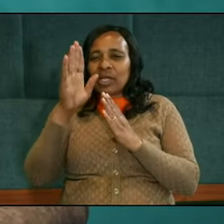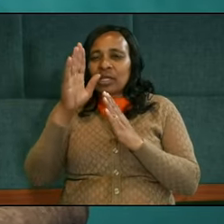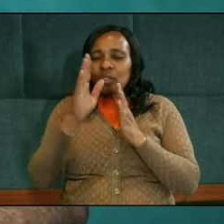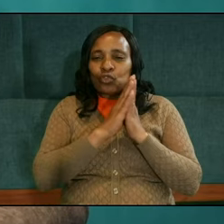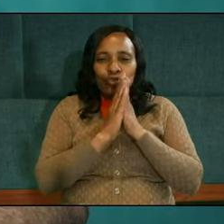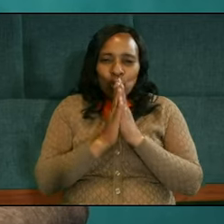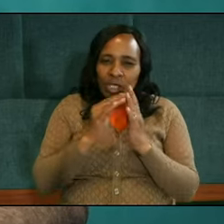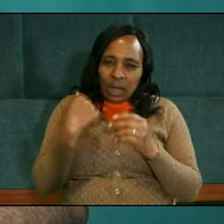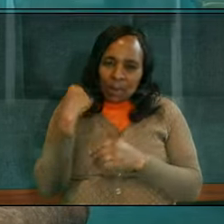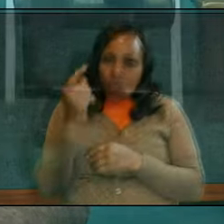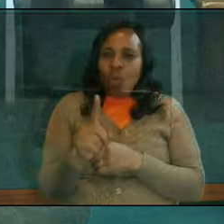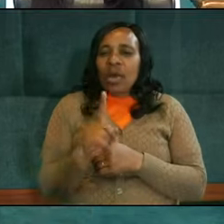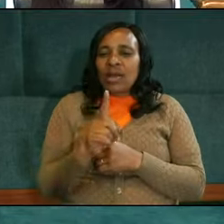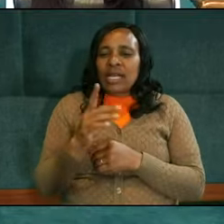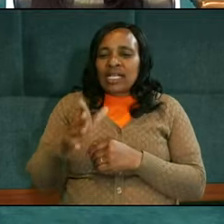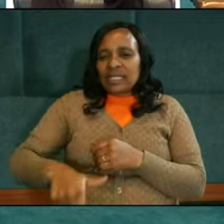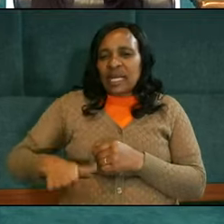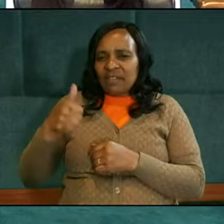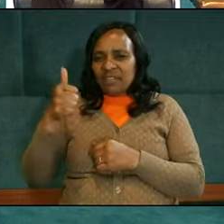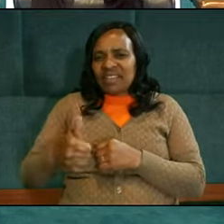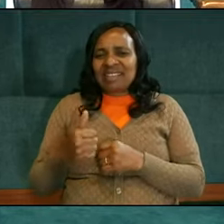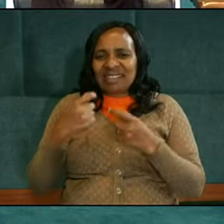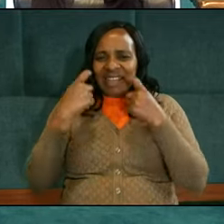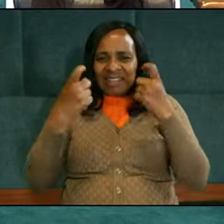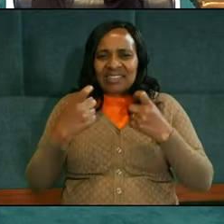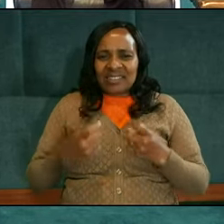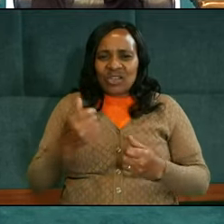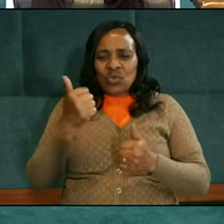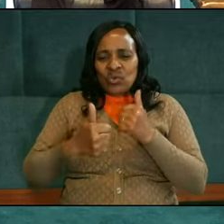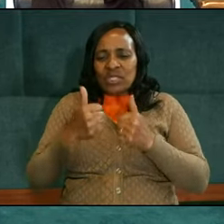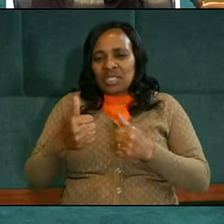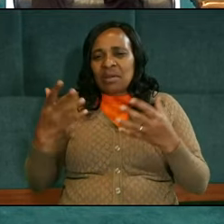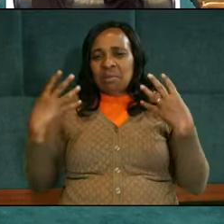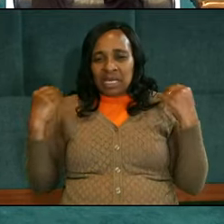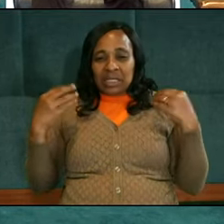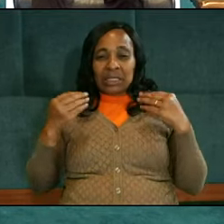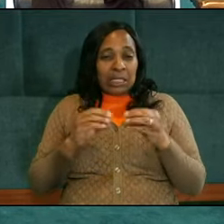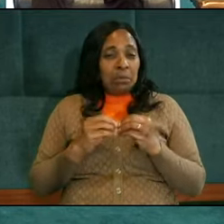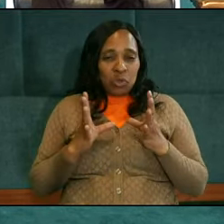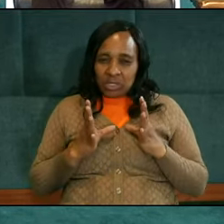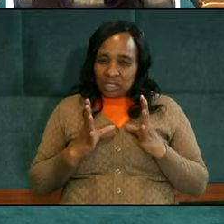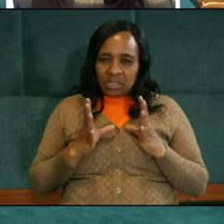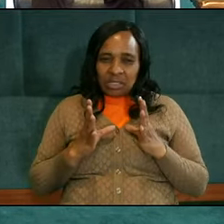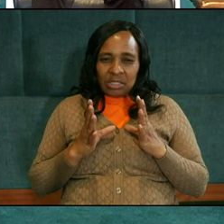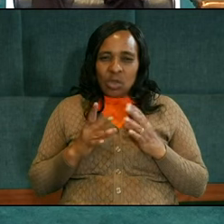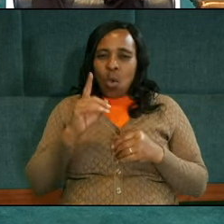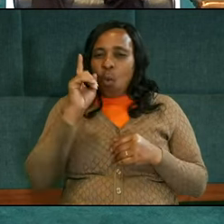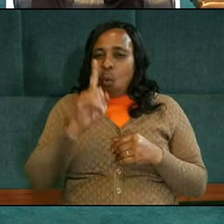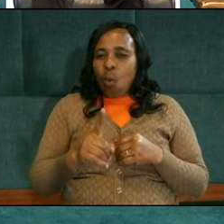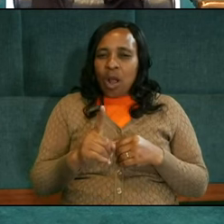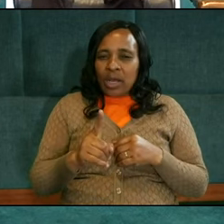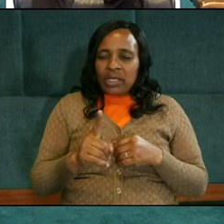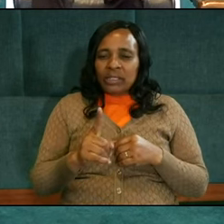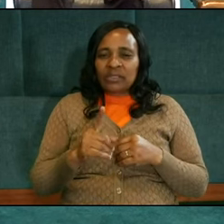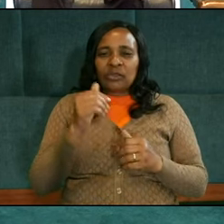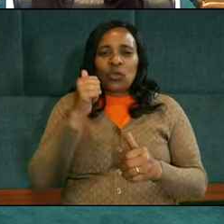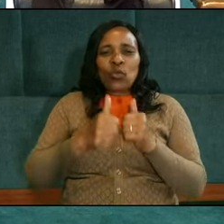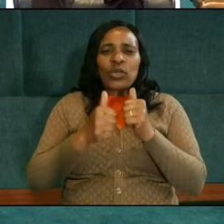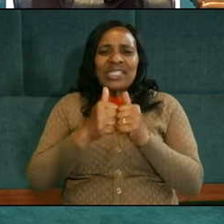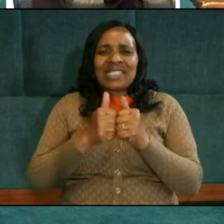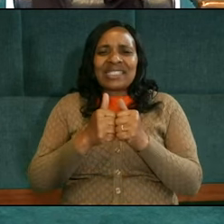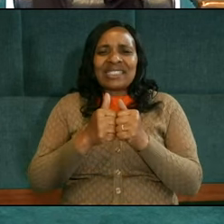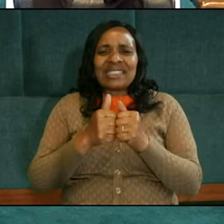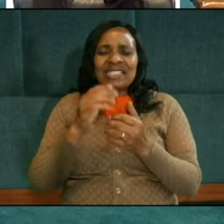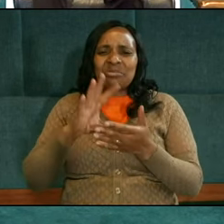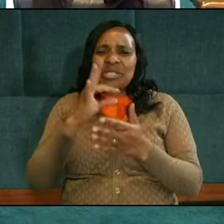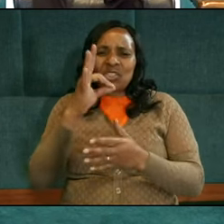one, I think selfishness is a sin that is practiced to the most. And it's the one that, creates so many